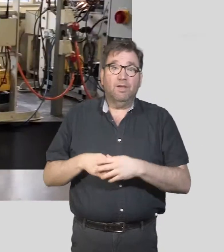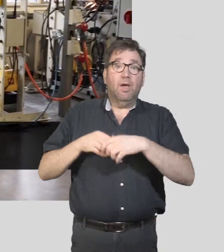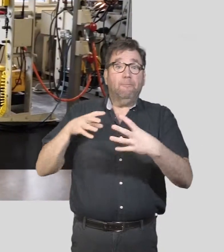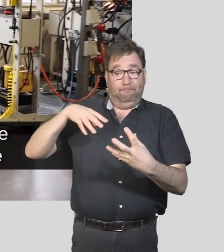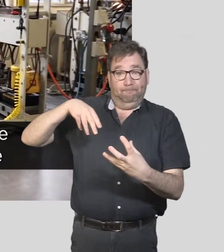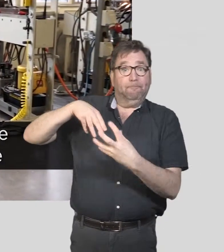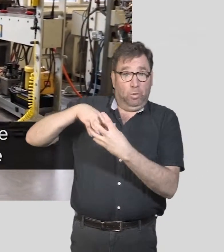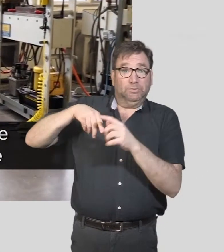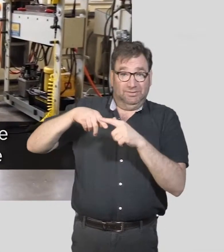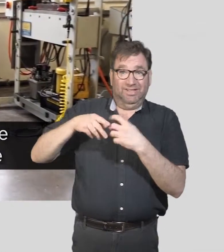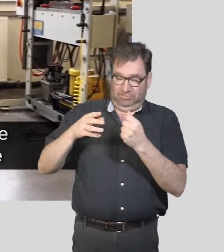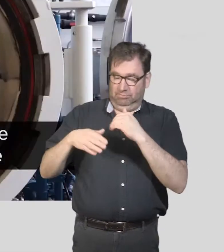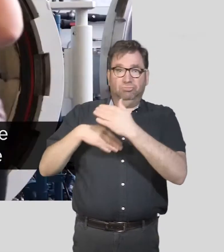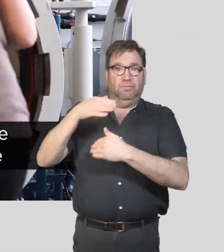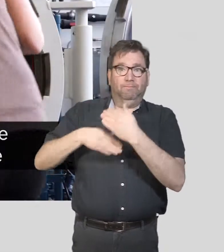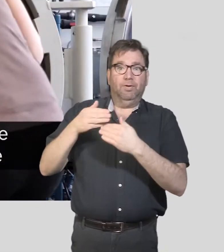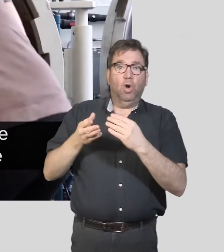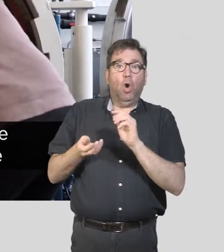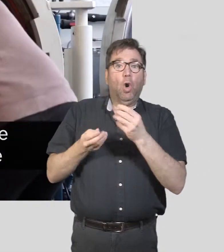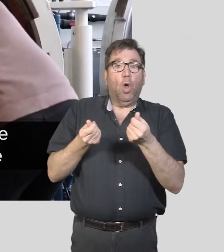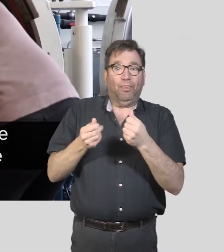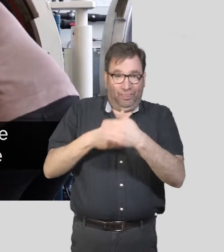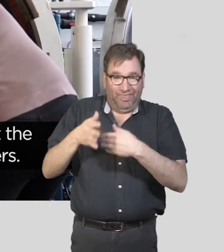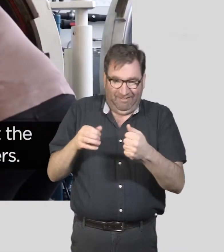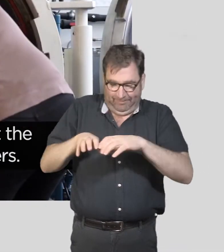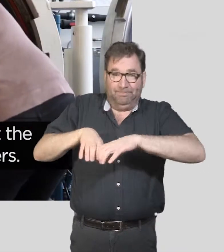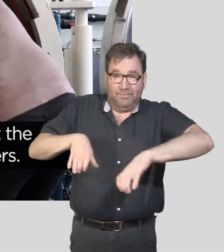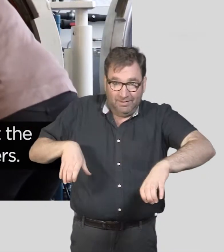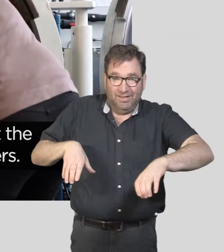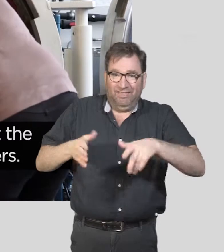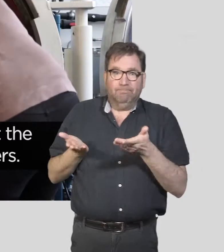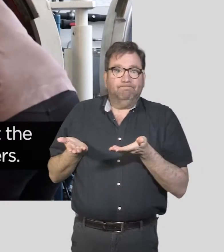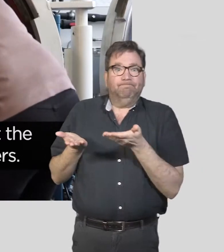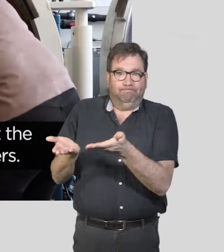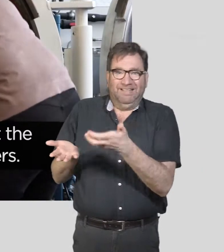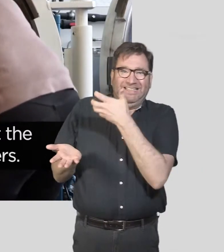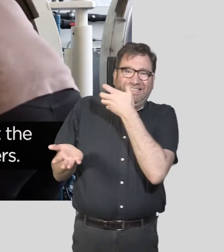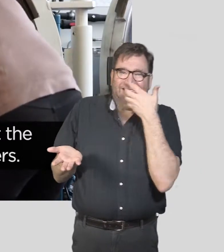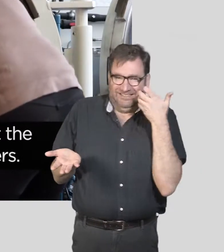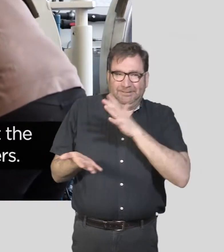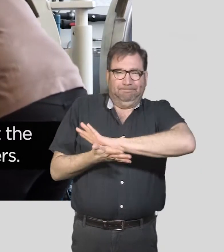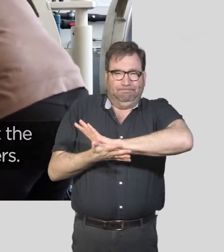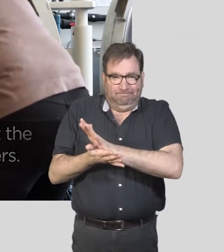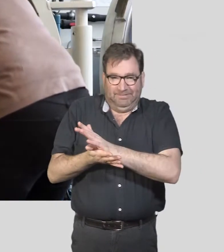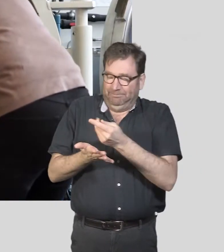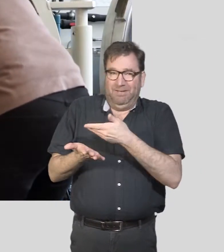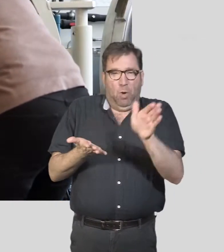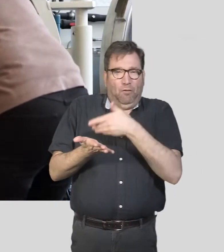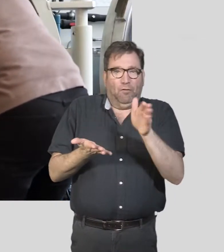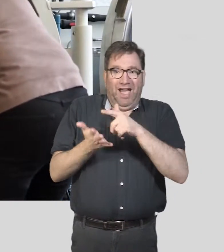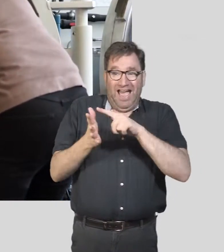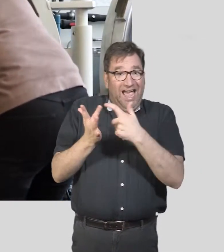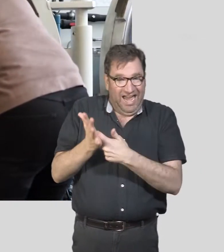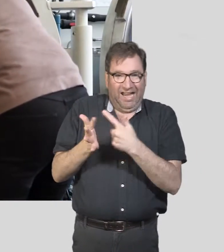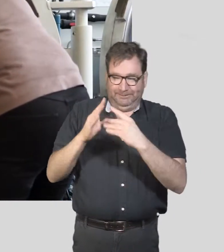bag. It's placed in an autoclave where heat and pressure are applied to extract the air and fuse the layers. At